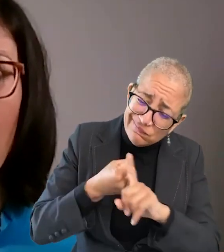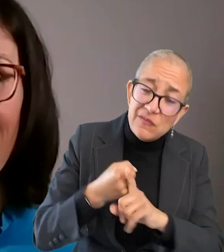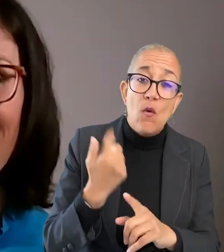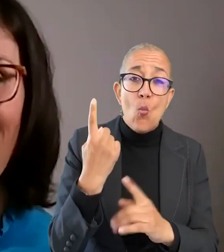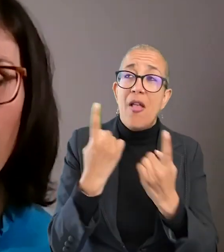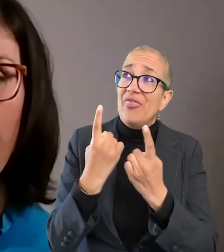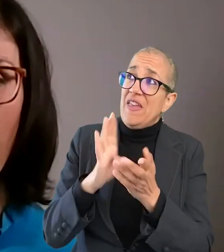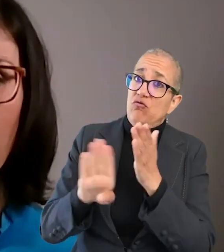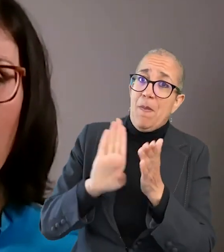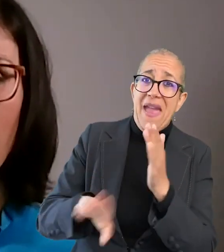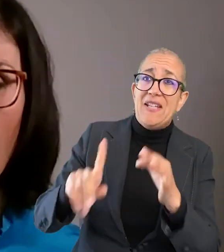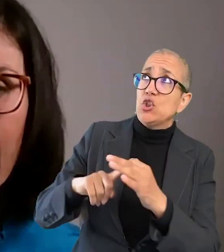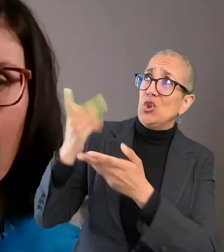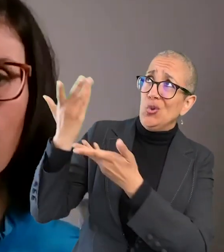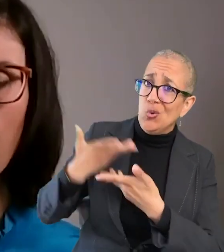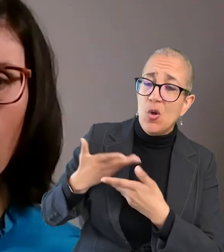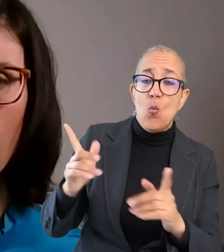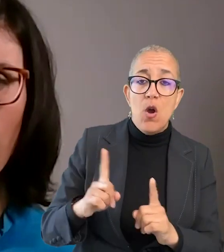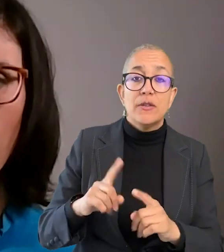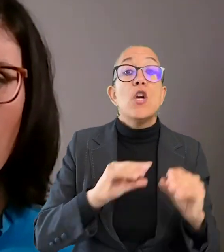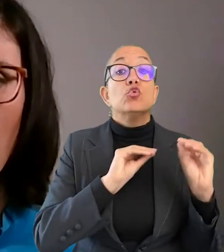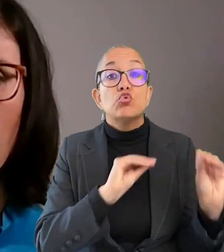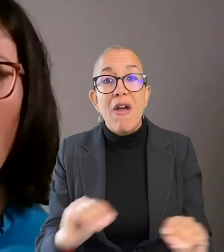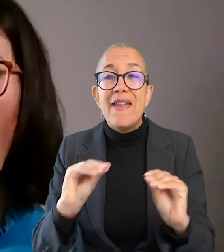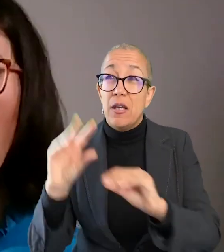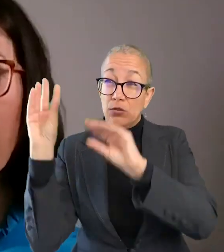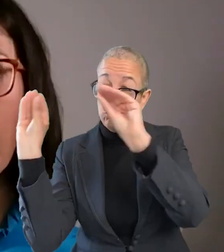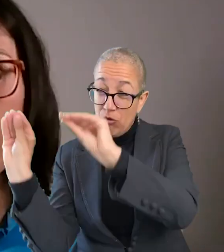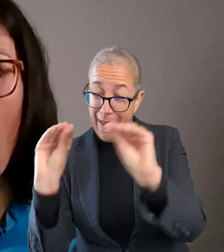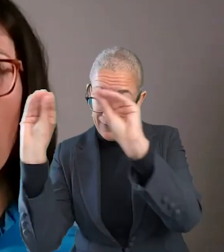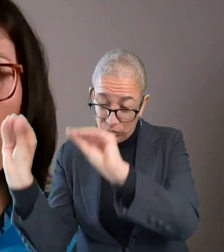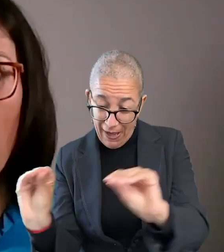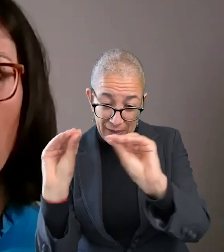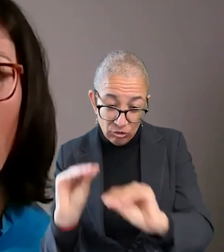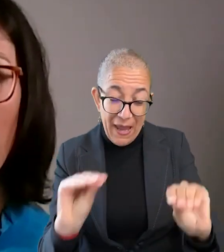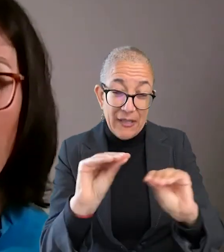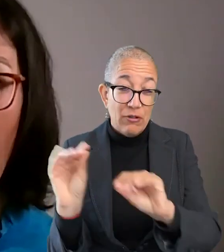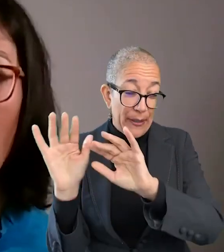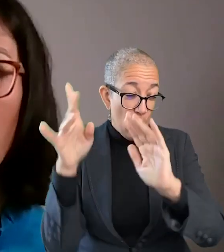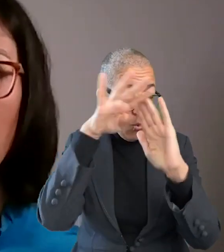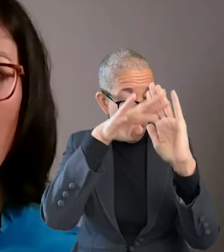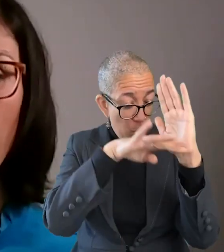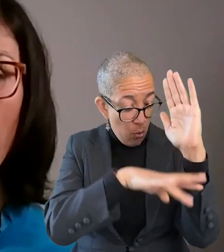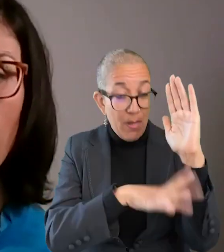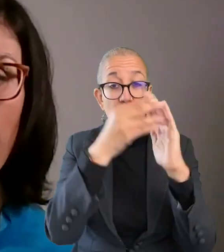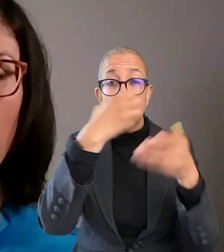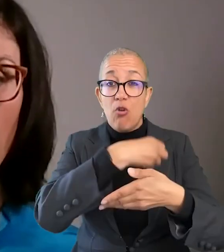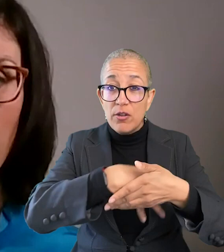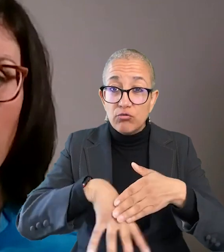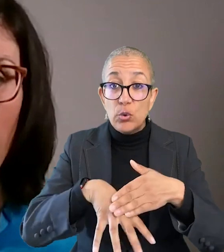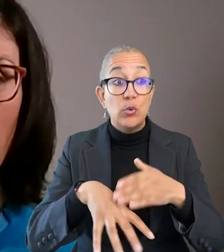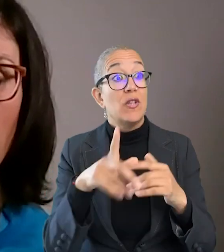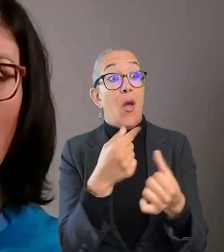HQ, it's that training, right down to the grassroots, so that when we set a target for local parties to help us deliver those